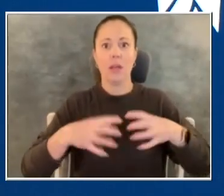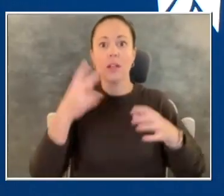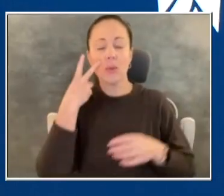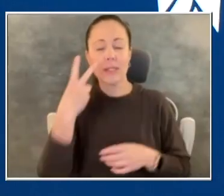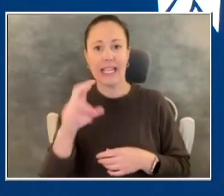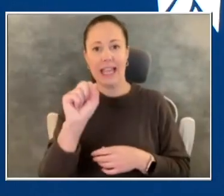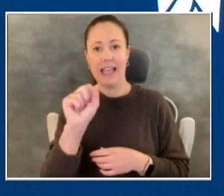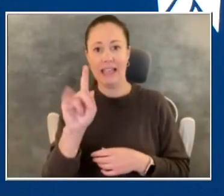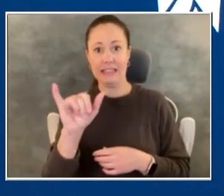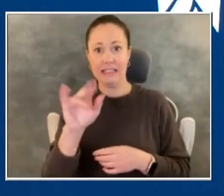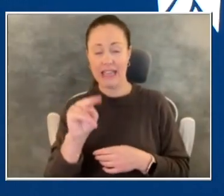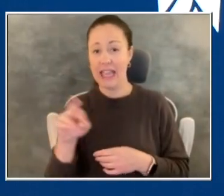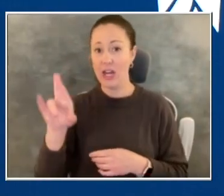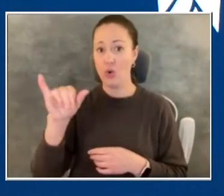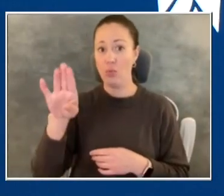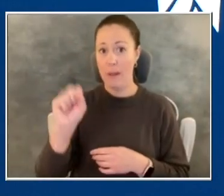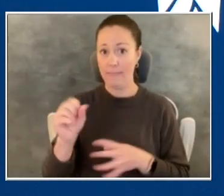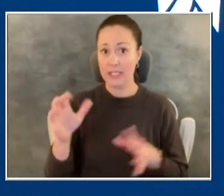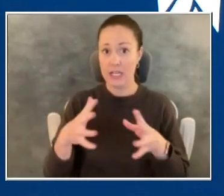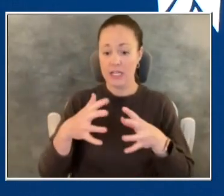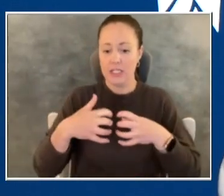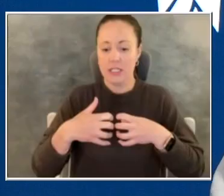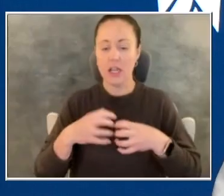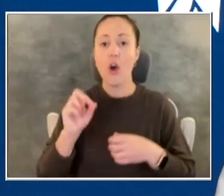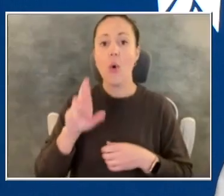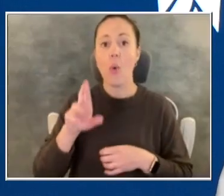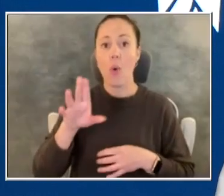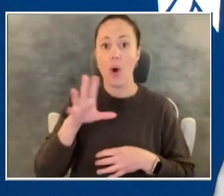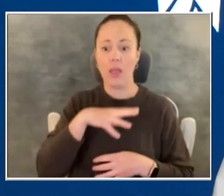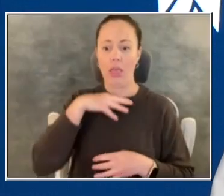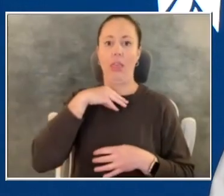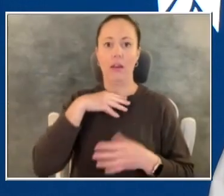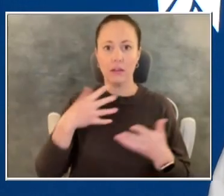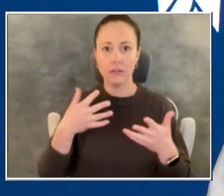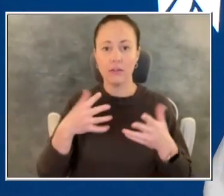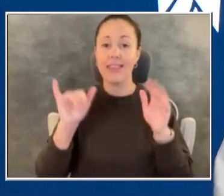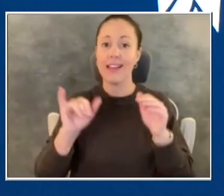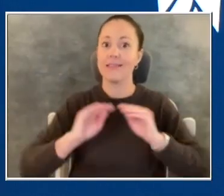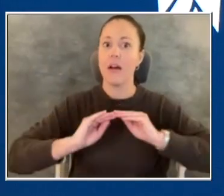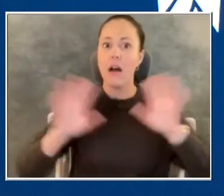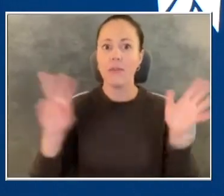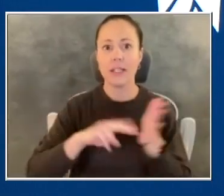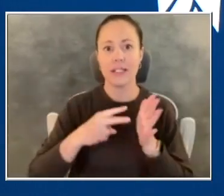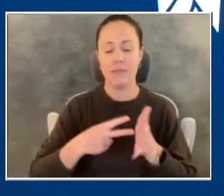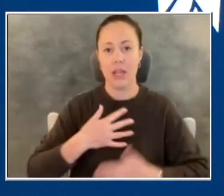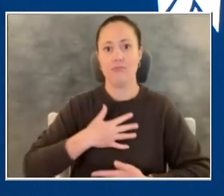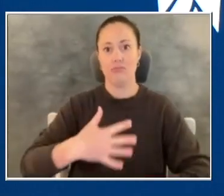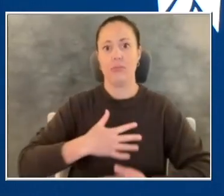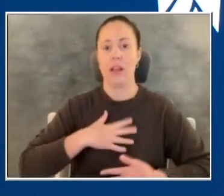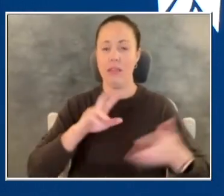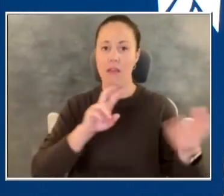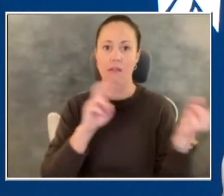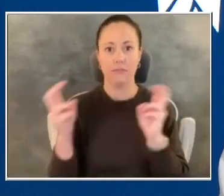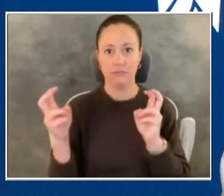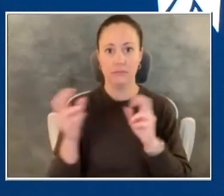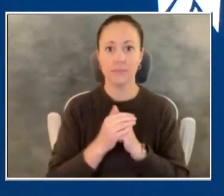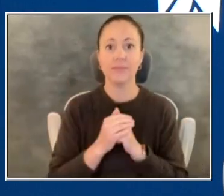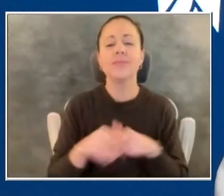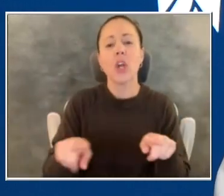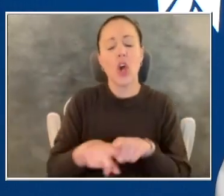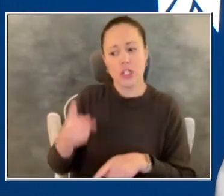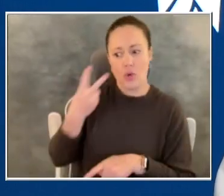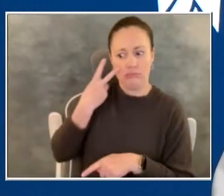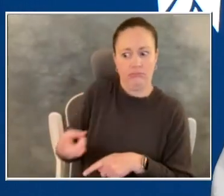under their neck with every breath. That is a clear sign of respiratory distress. And then also watch for lethargy. If your baby is